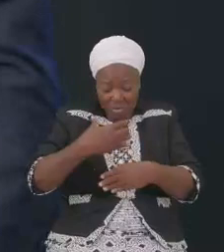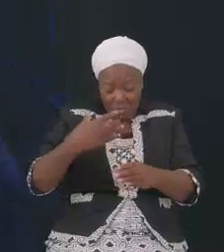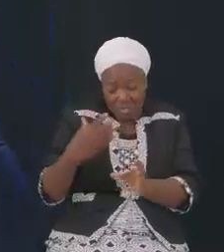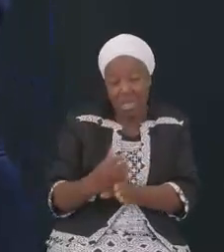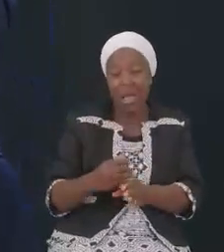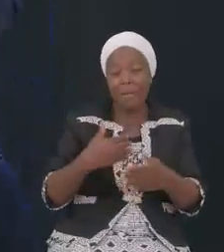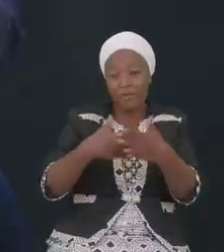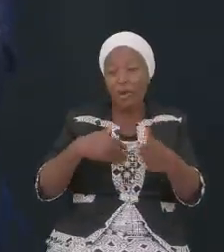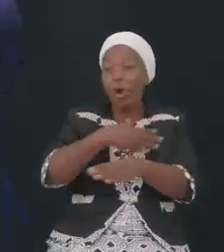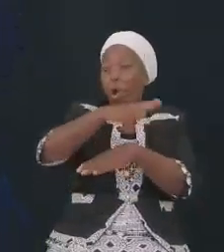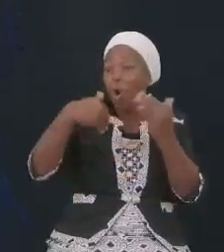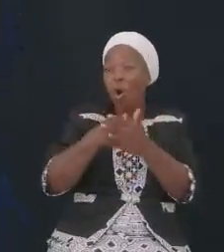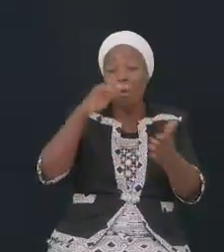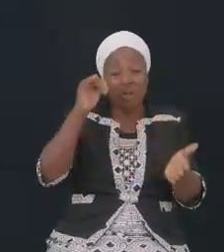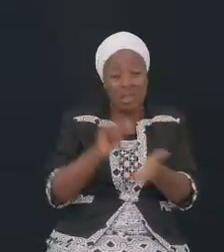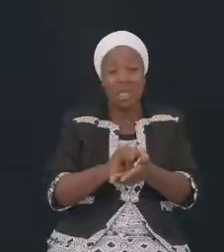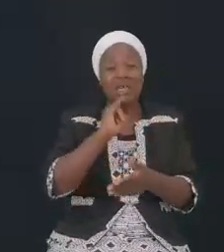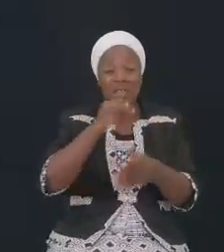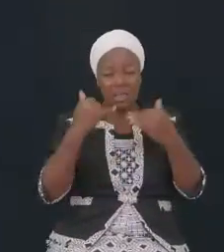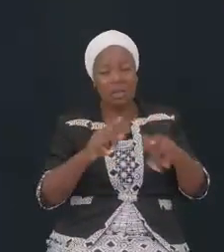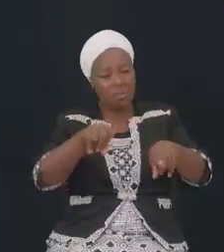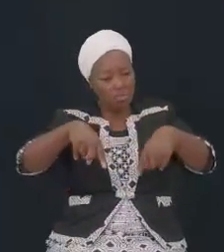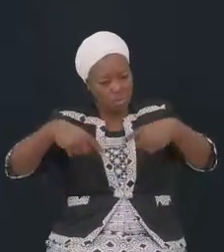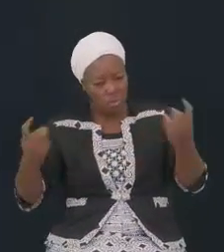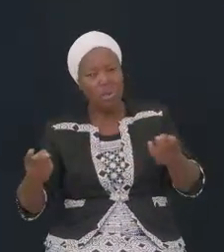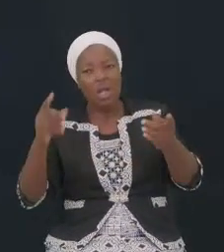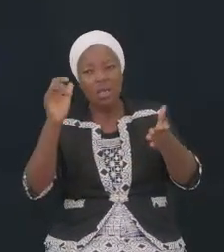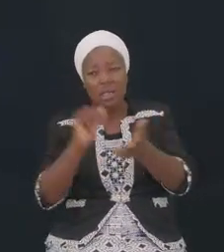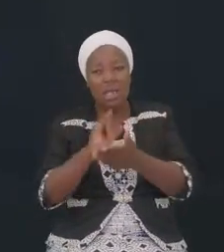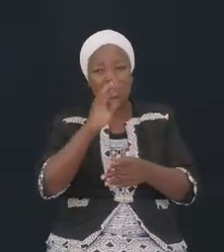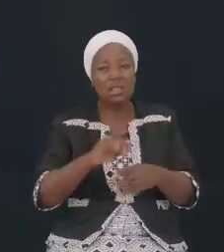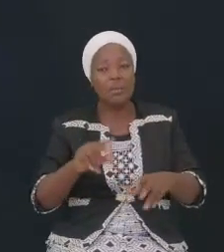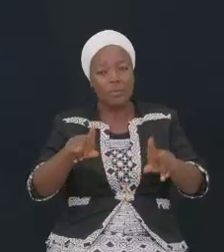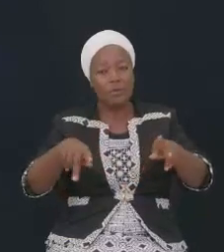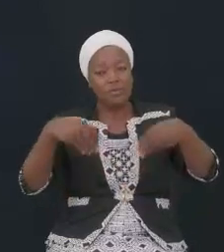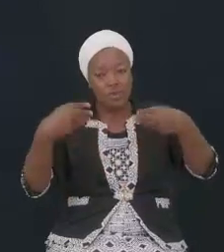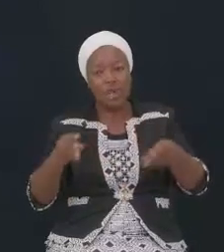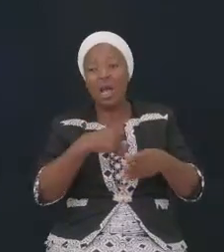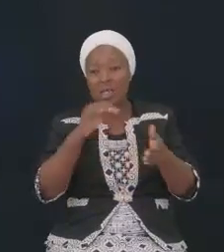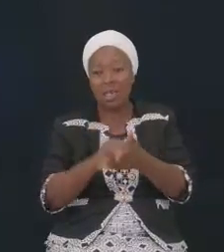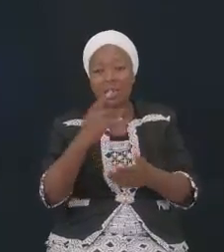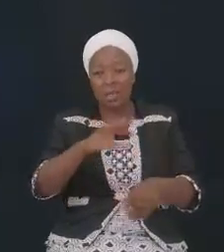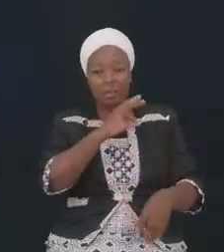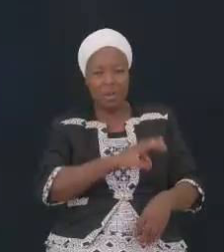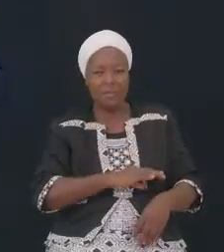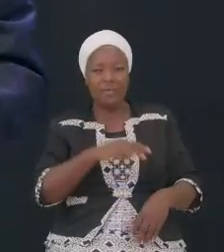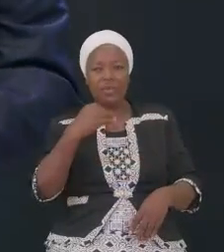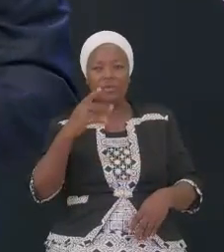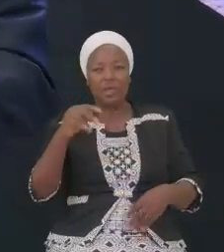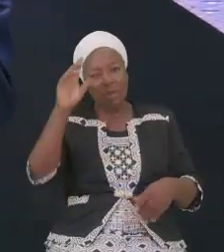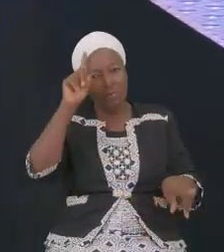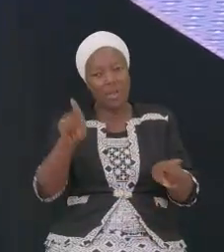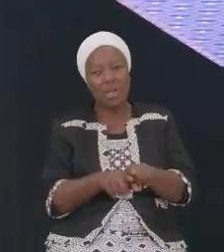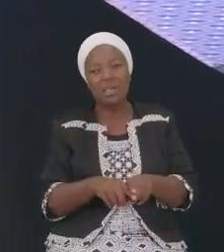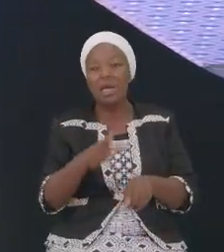before, all that is now gone. That is the provision, and that is the benefit of the